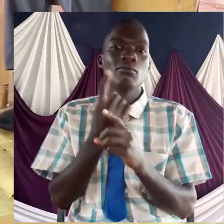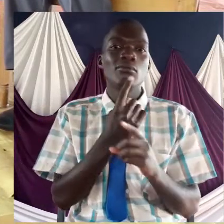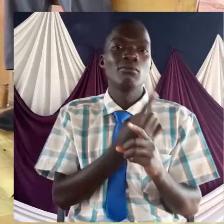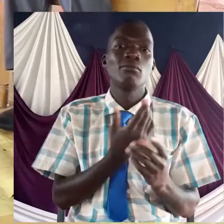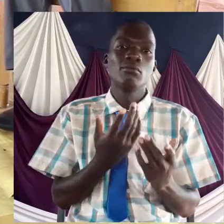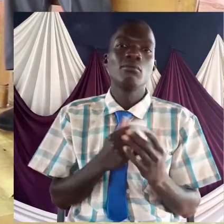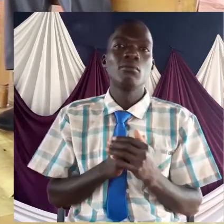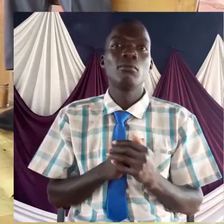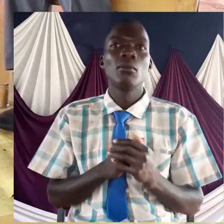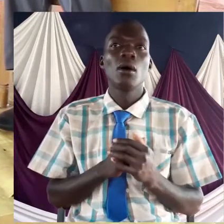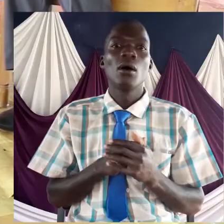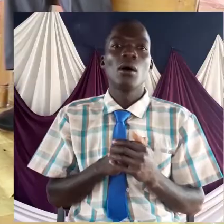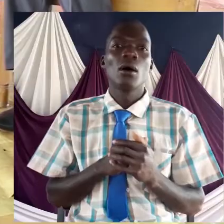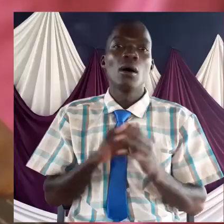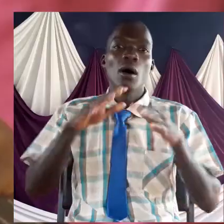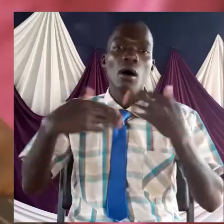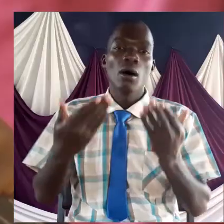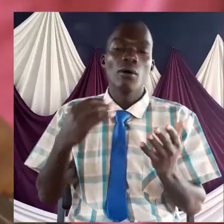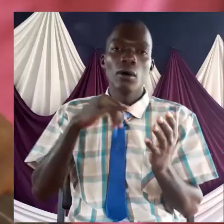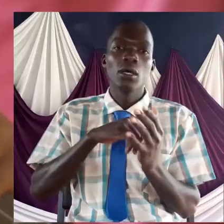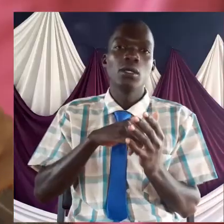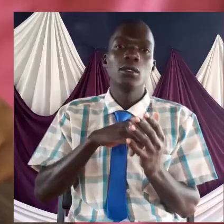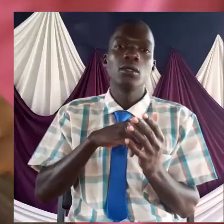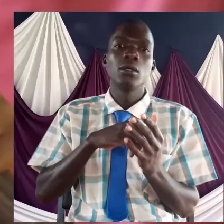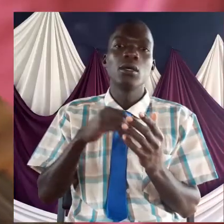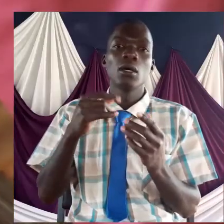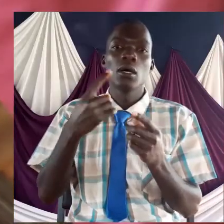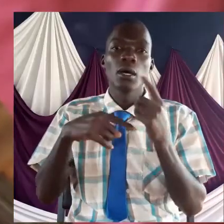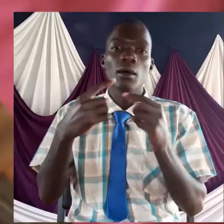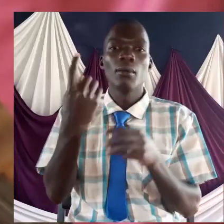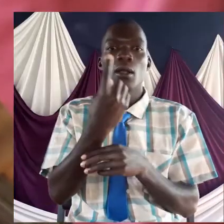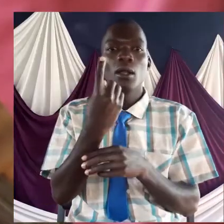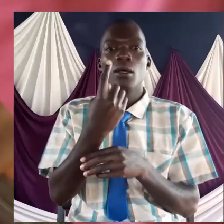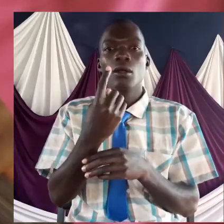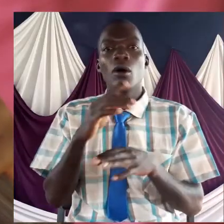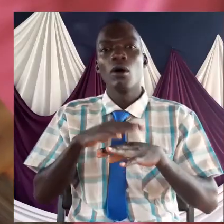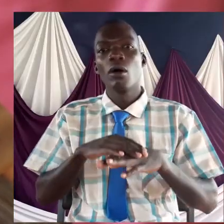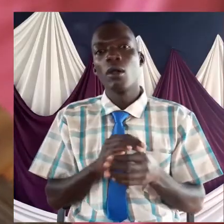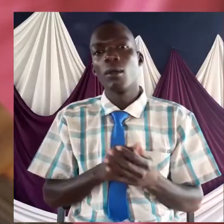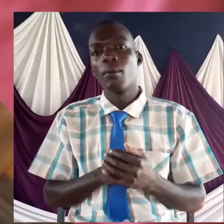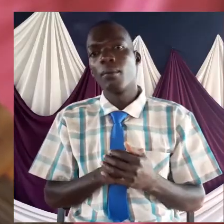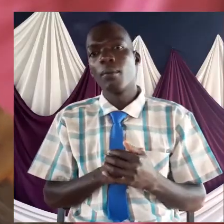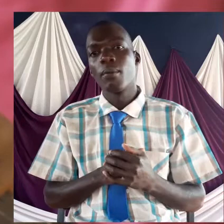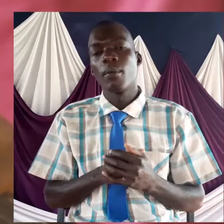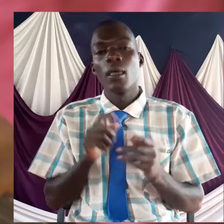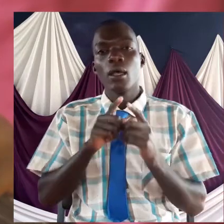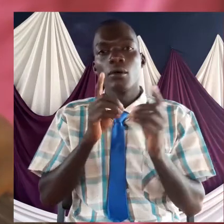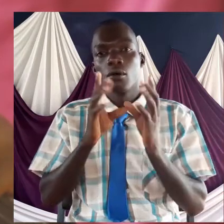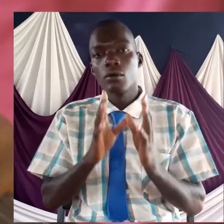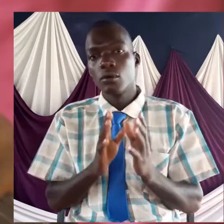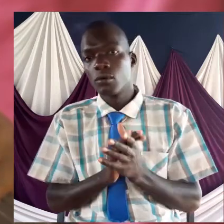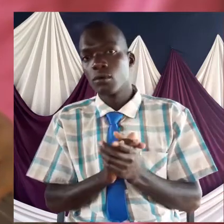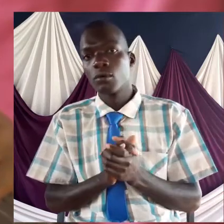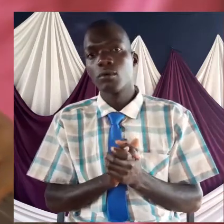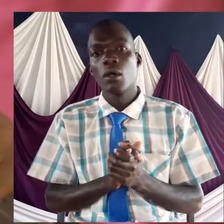and all that. Yes. Out of it came the little horn. Yes, sorry for interruption, Elder.